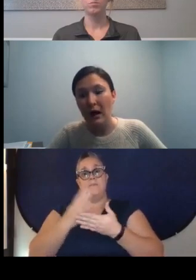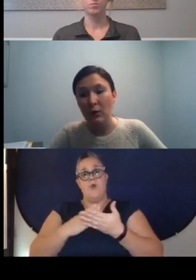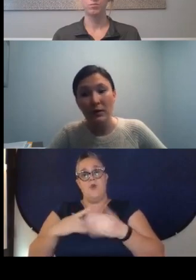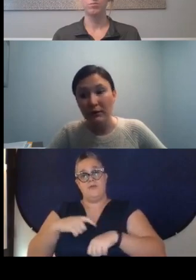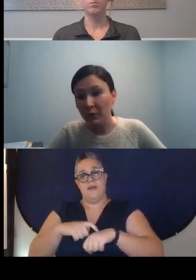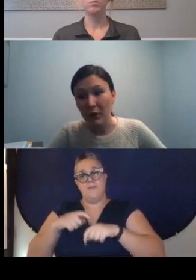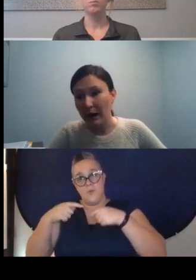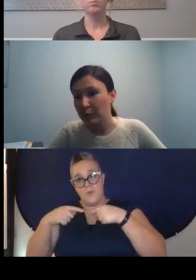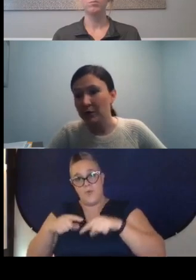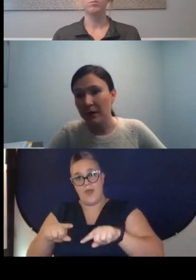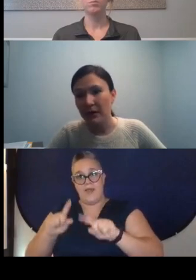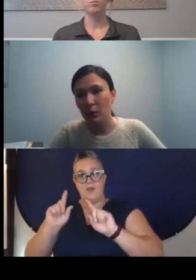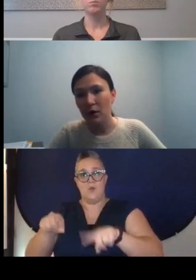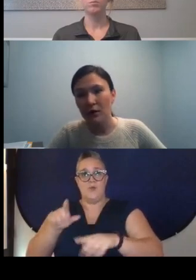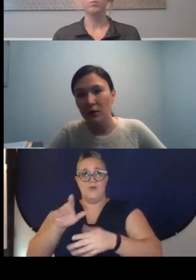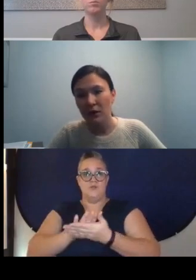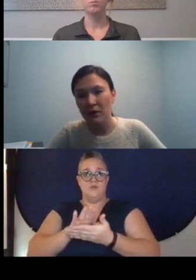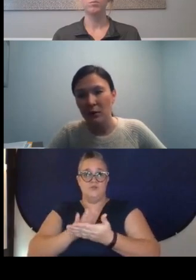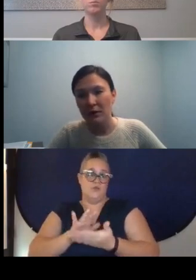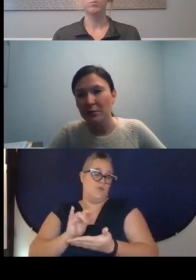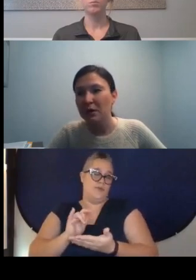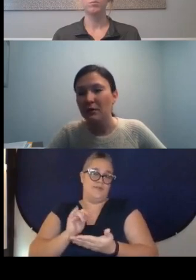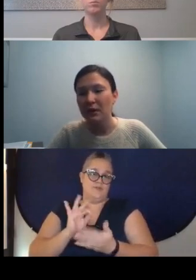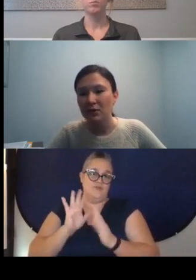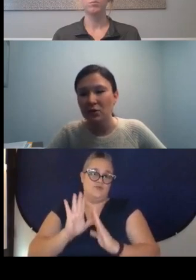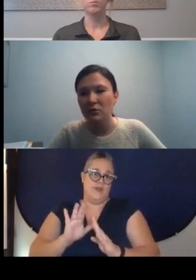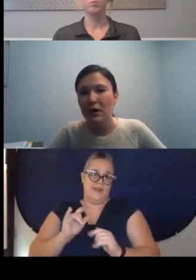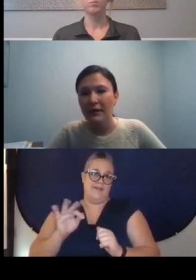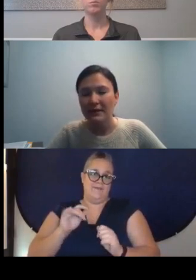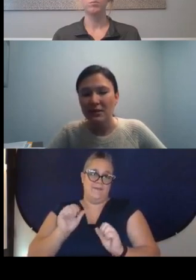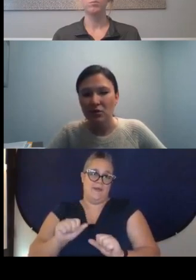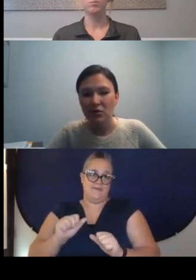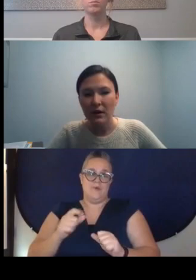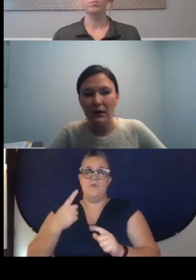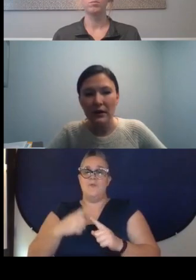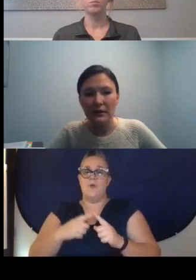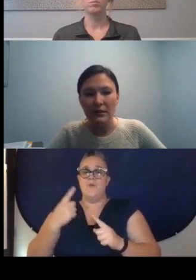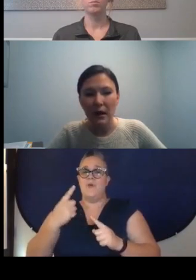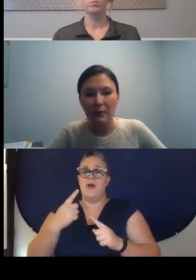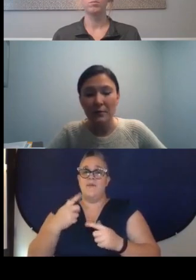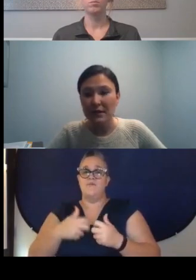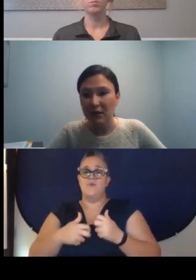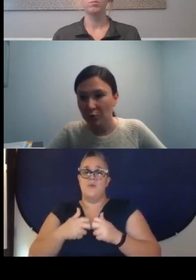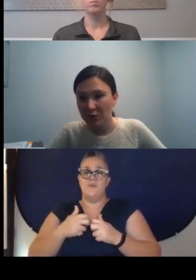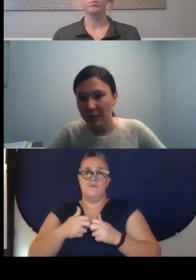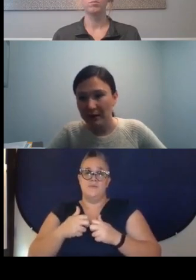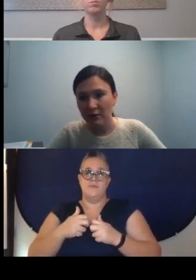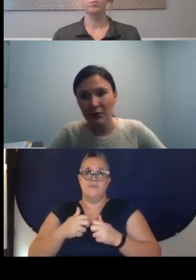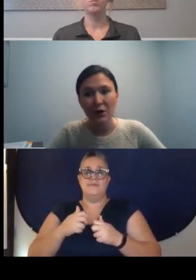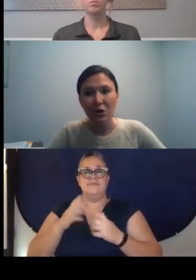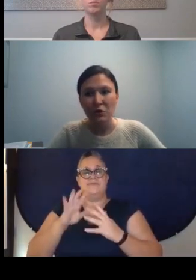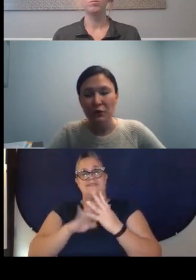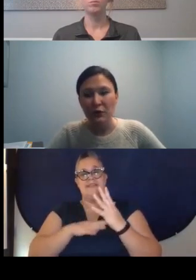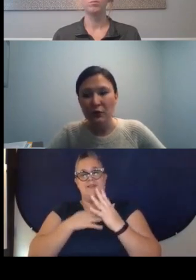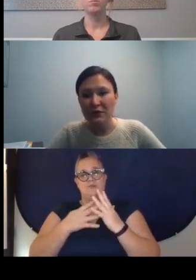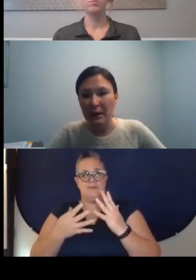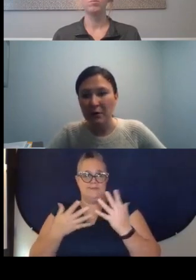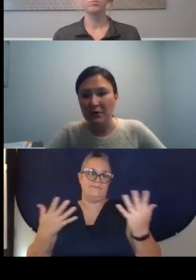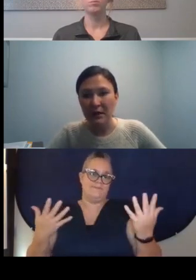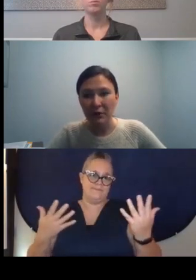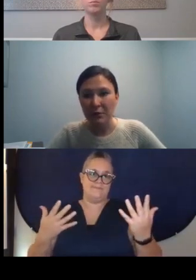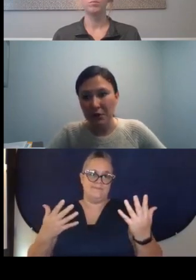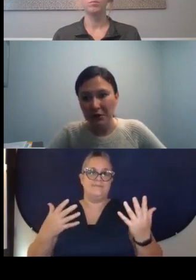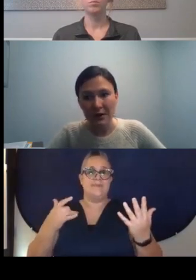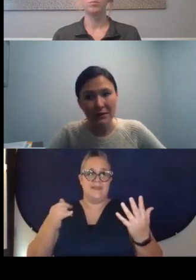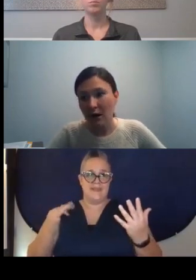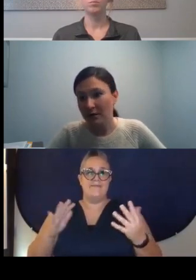school. We love if we're able to make that work. The only thing that we typically run into that's an issue there is from a schedule perspective. So for a